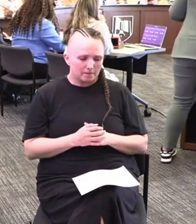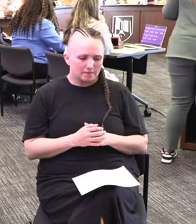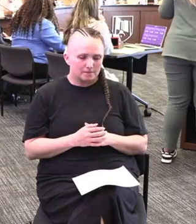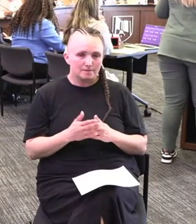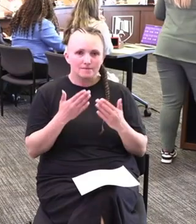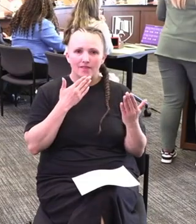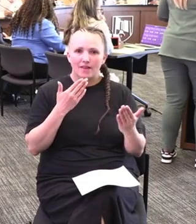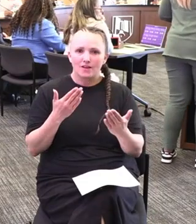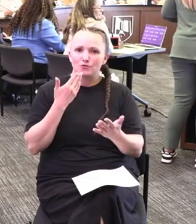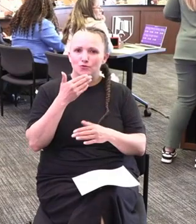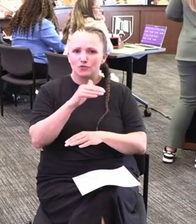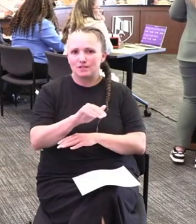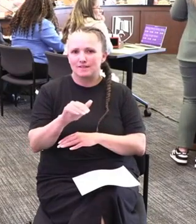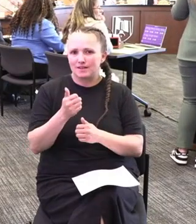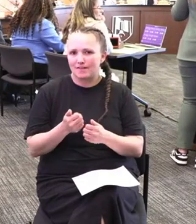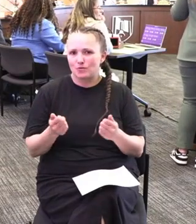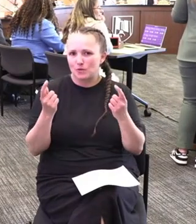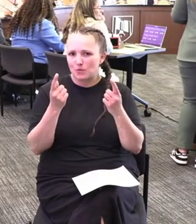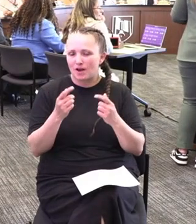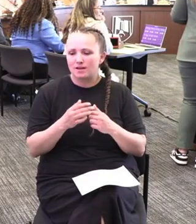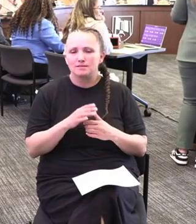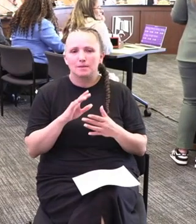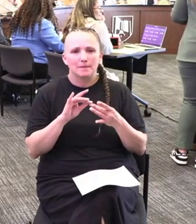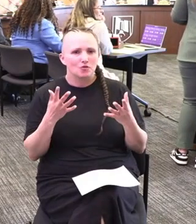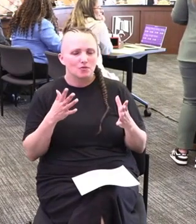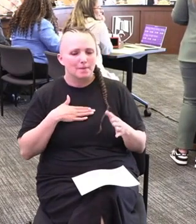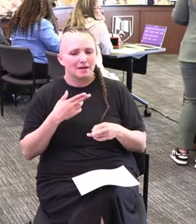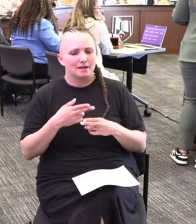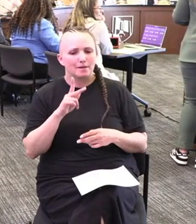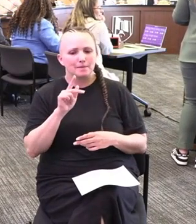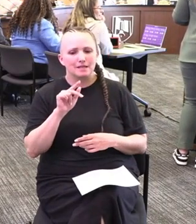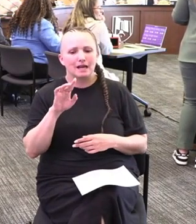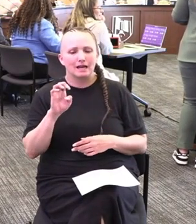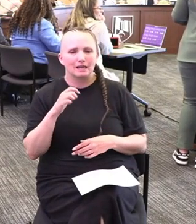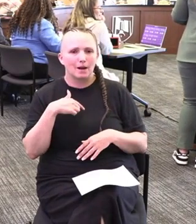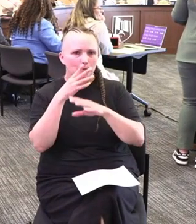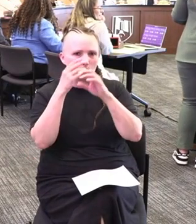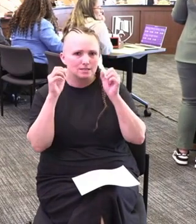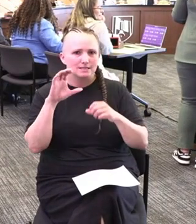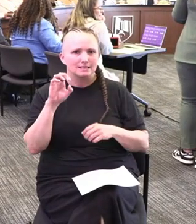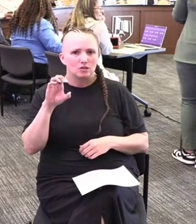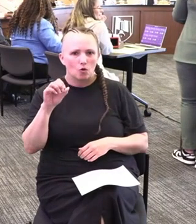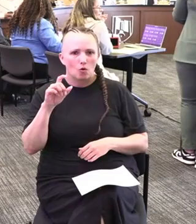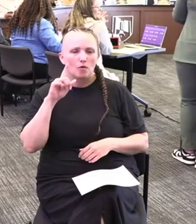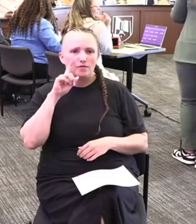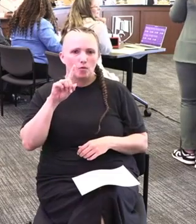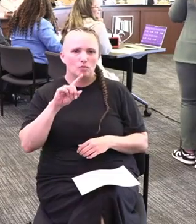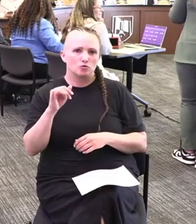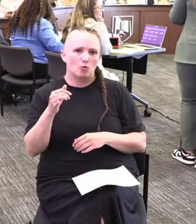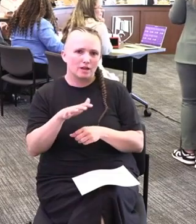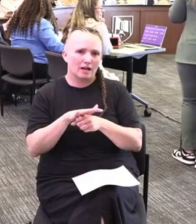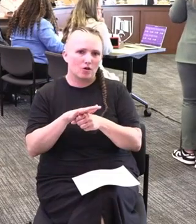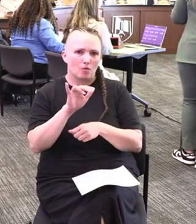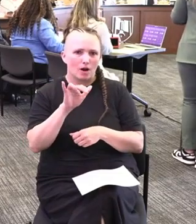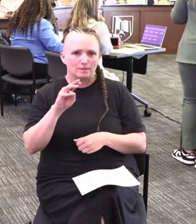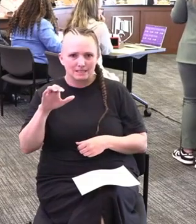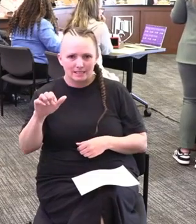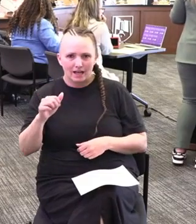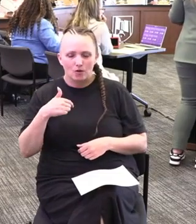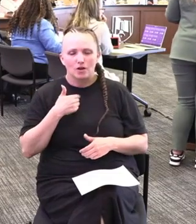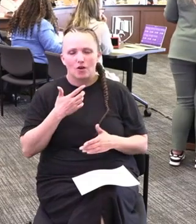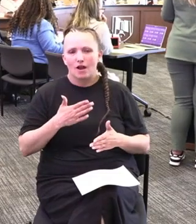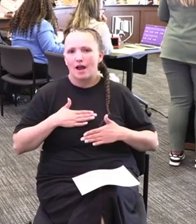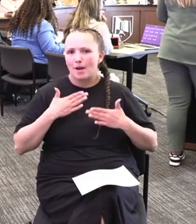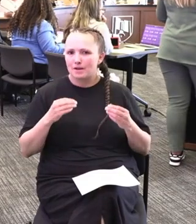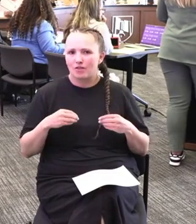Thank you, and good evening, everyone. As was mentioned, I'm Katie LeClaire. I'm president and CEO of the Greater Joliet Area YMCA, and we are so pleased to be